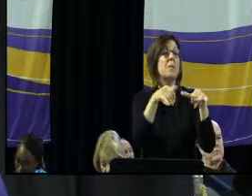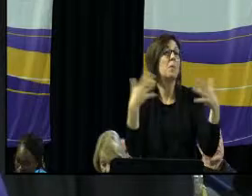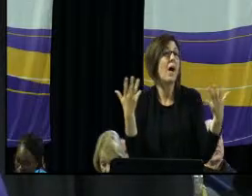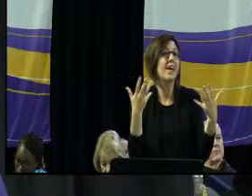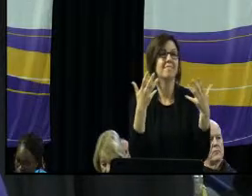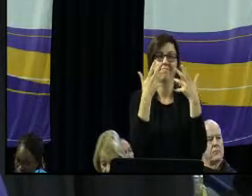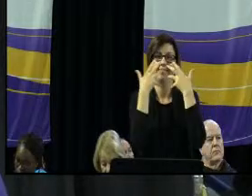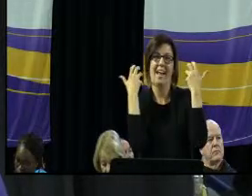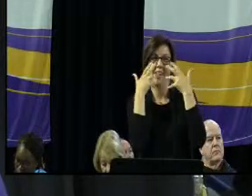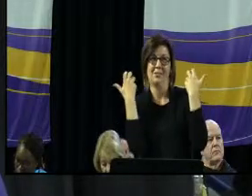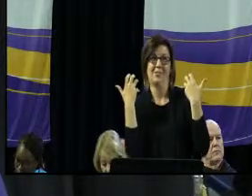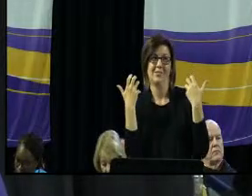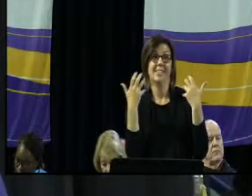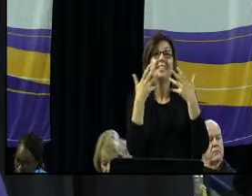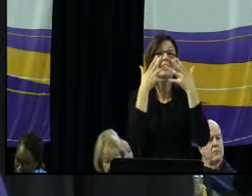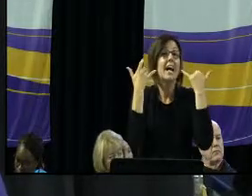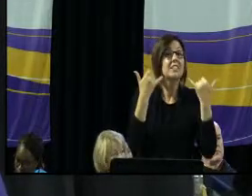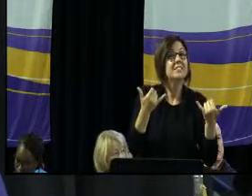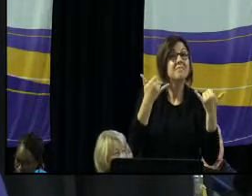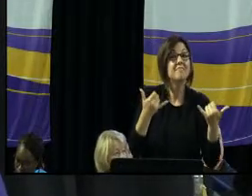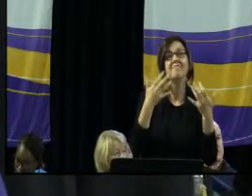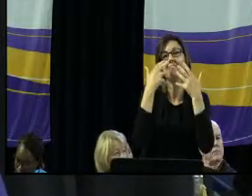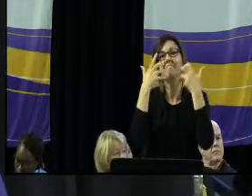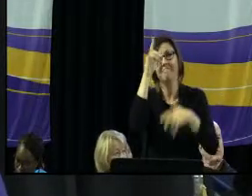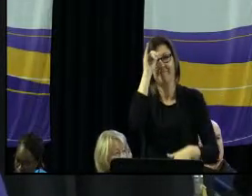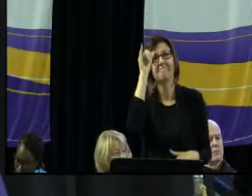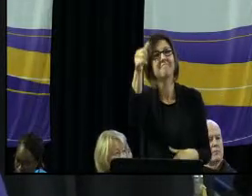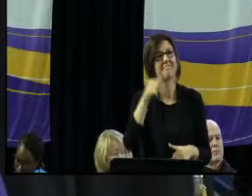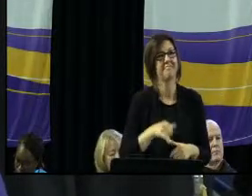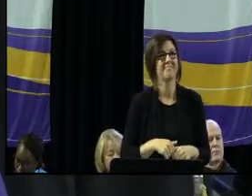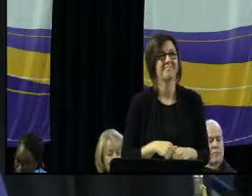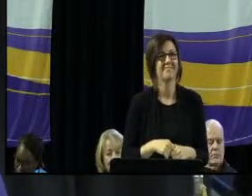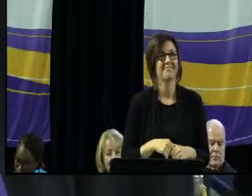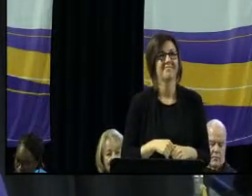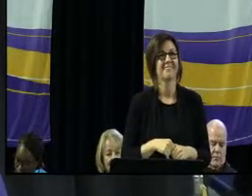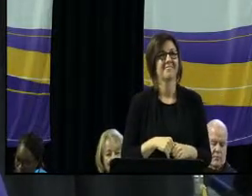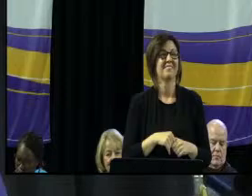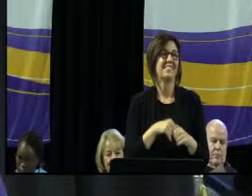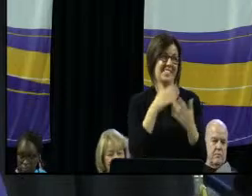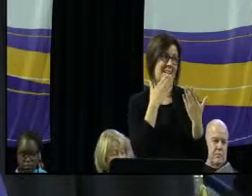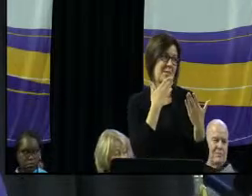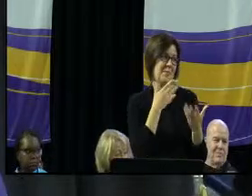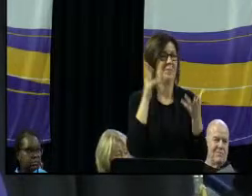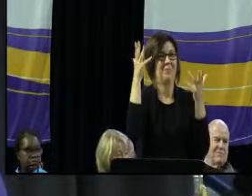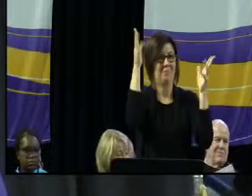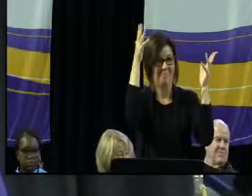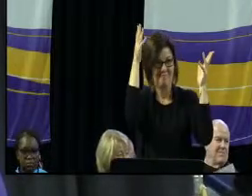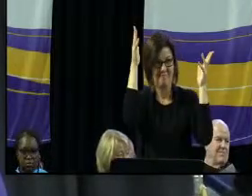are tigers, and once a tiger, always a tiger. Thank you.